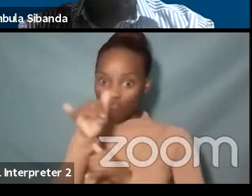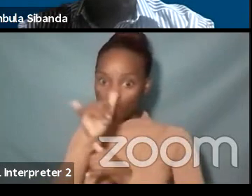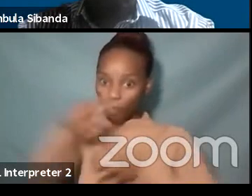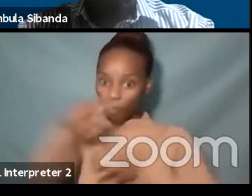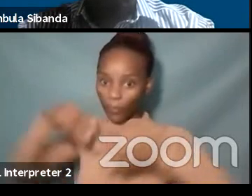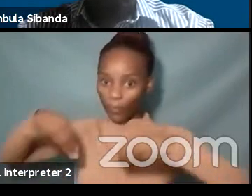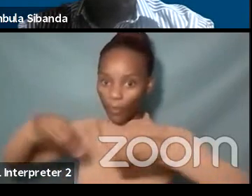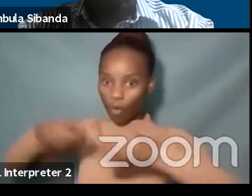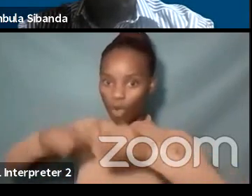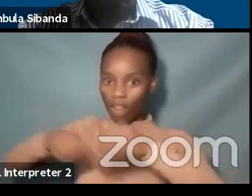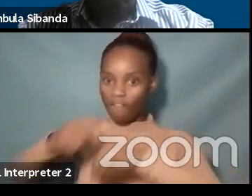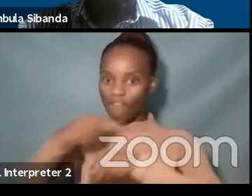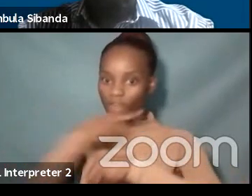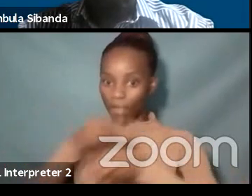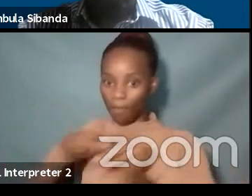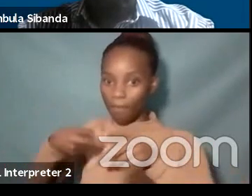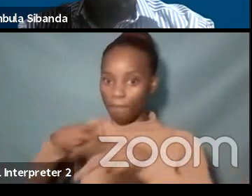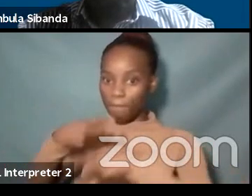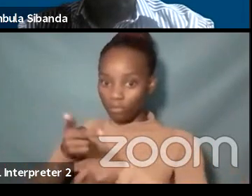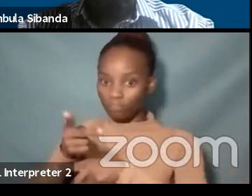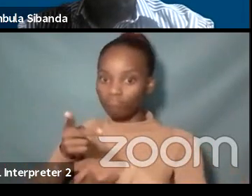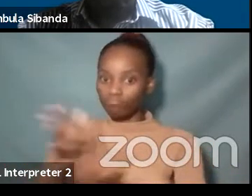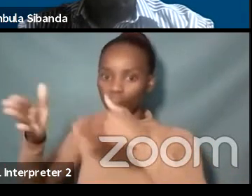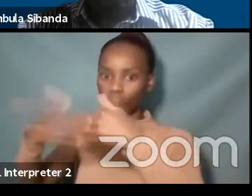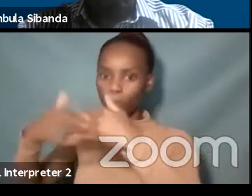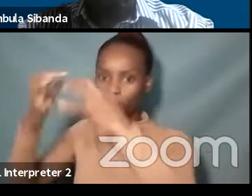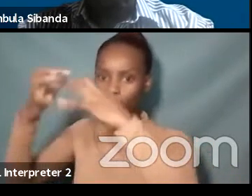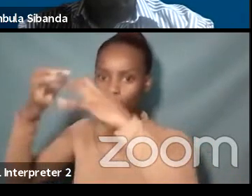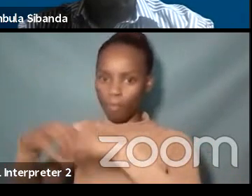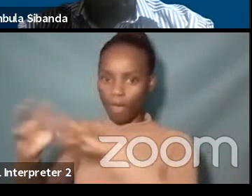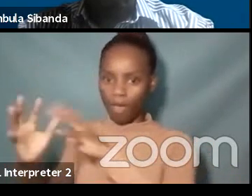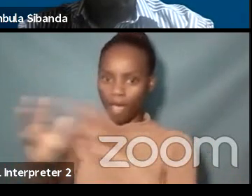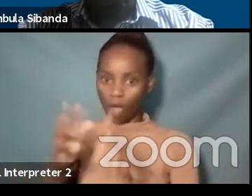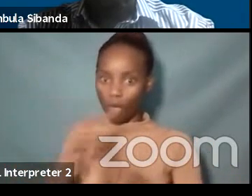the next question, I will ask